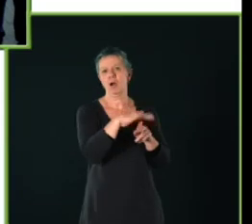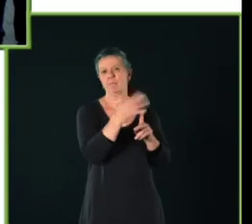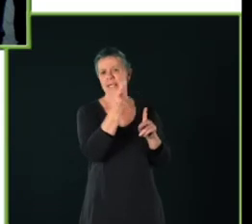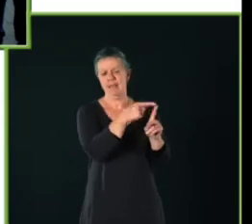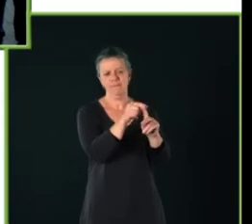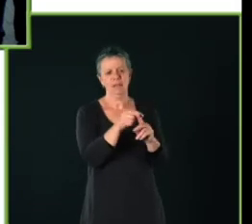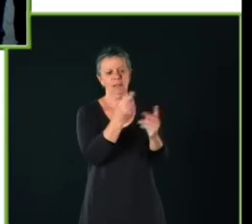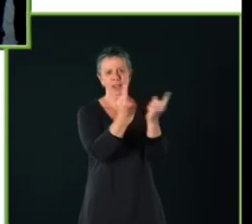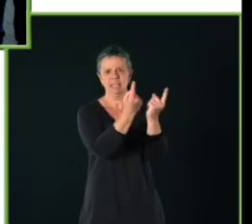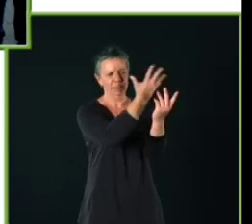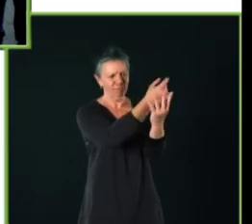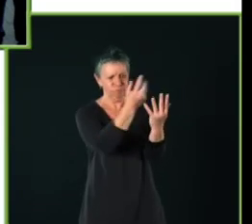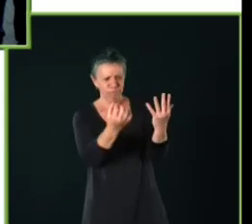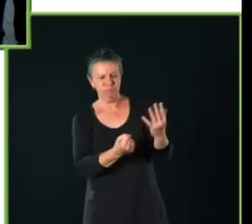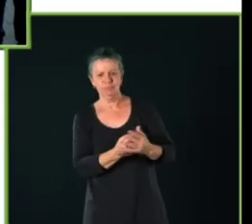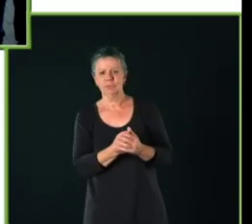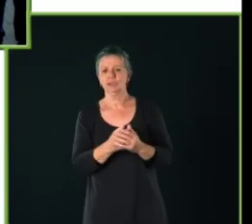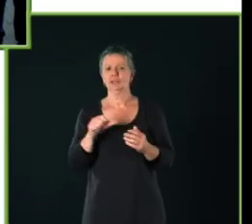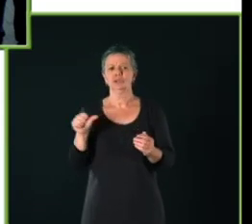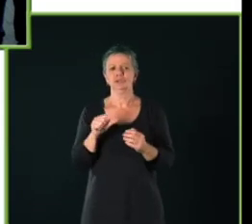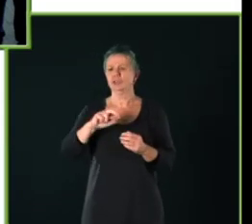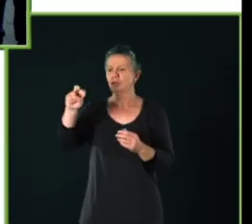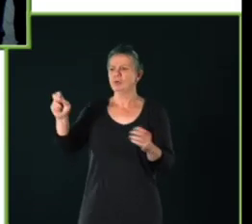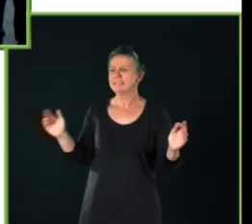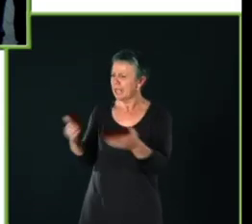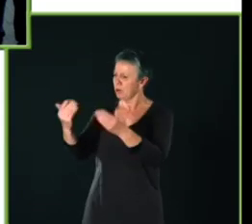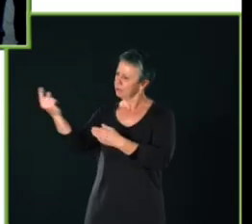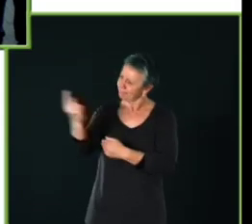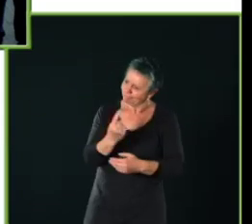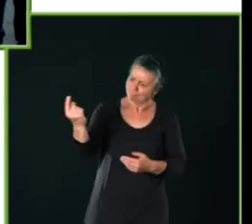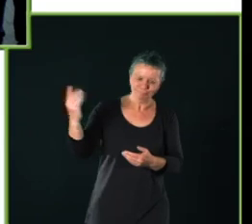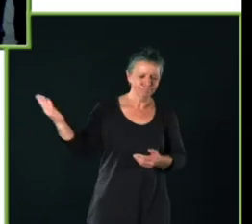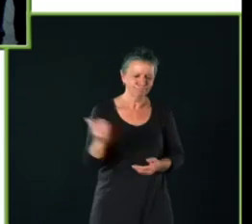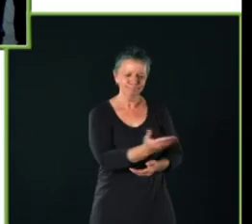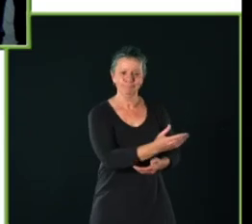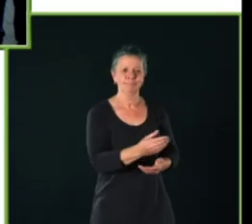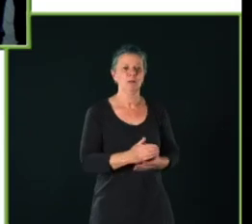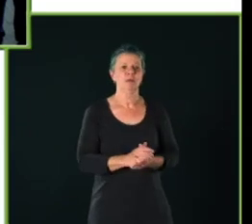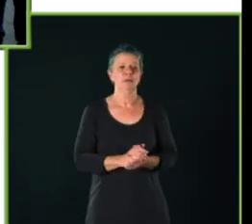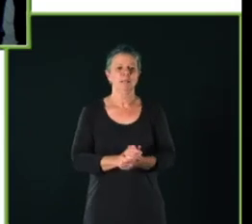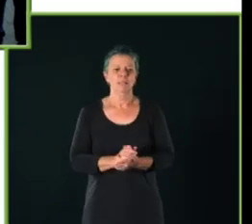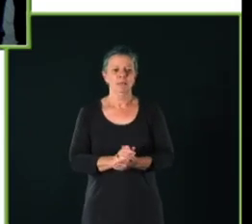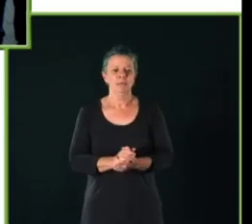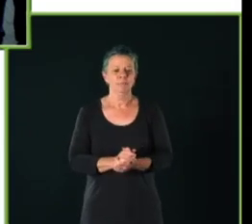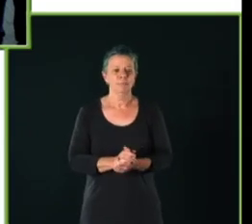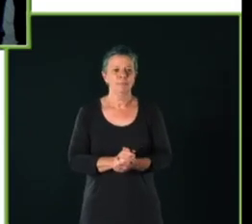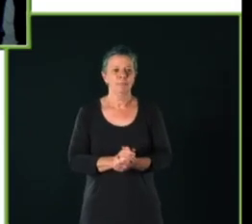that we should be encouraging tourism coming, and there's some any attributes with there is those ships can